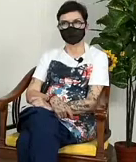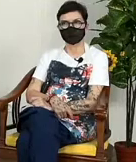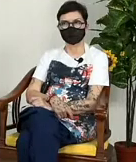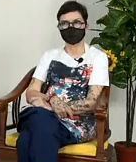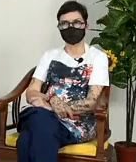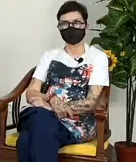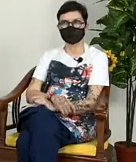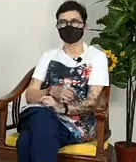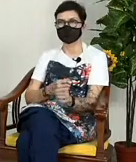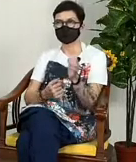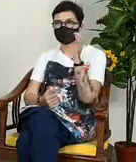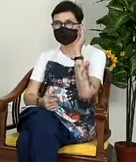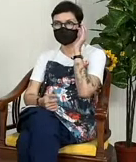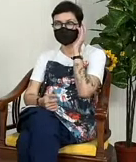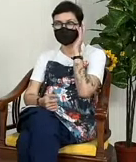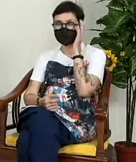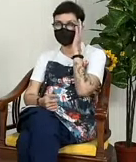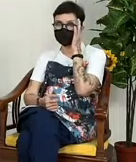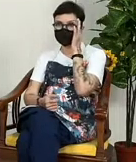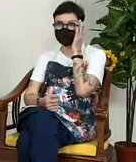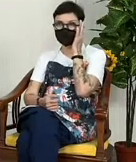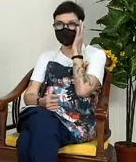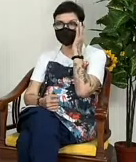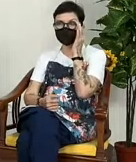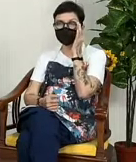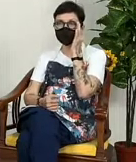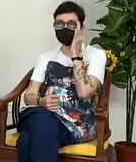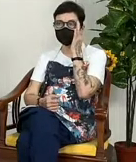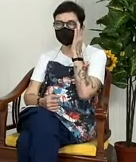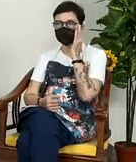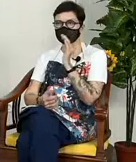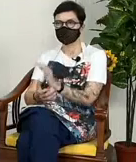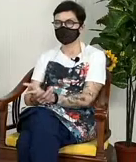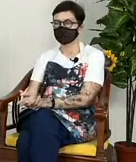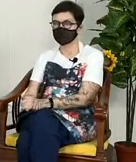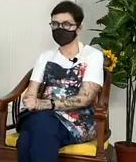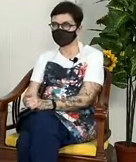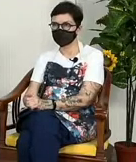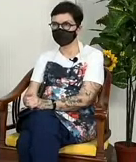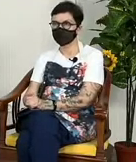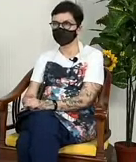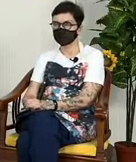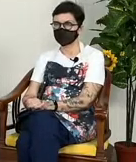know. Yeah. You have to prepare that. So you can